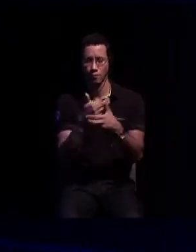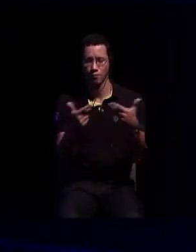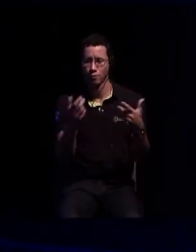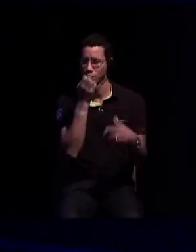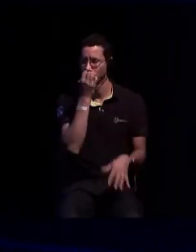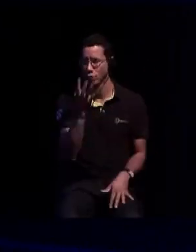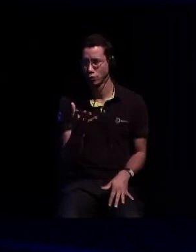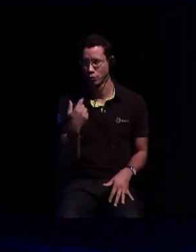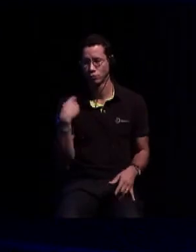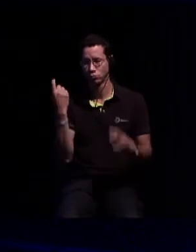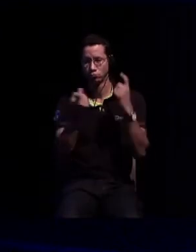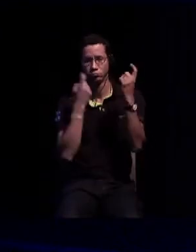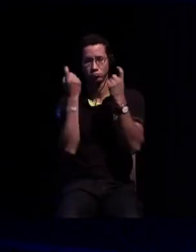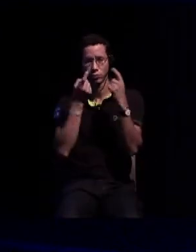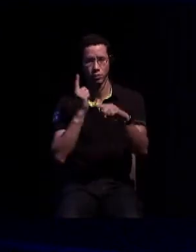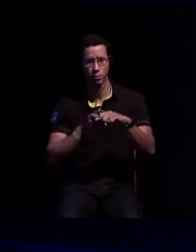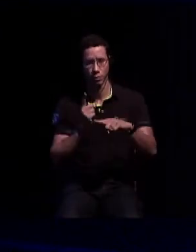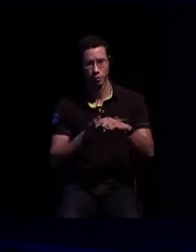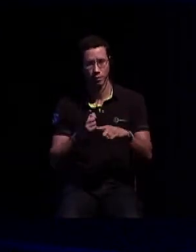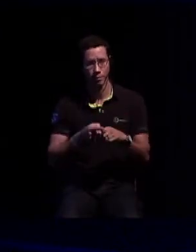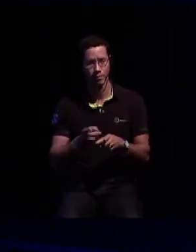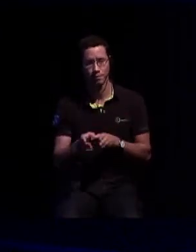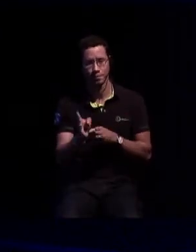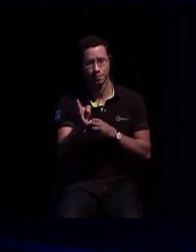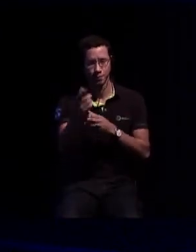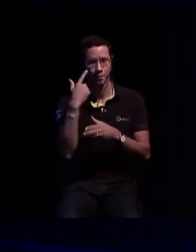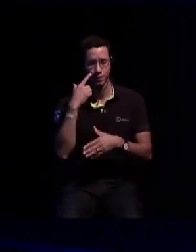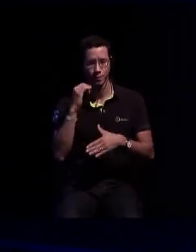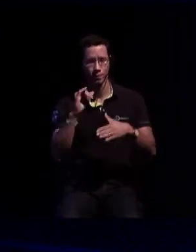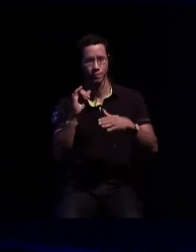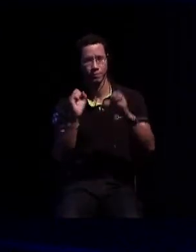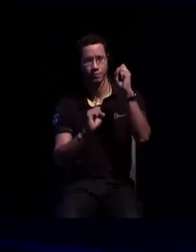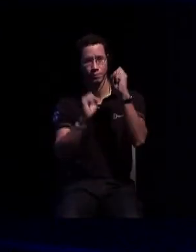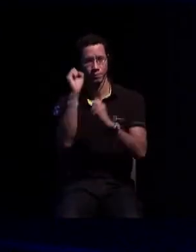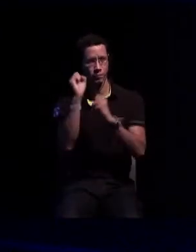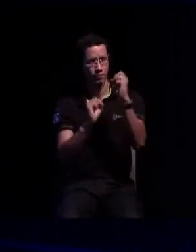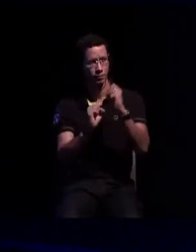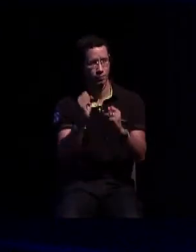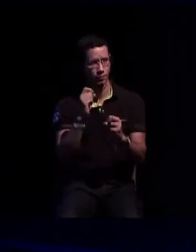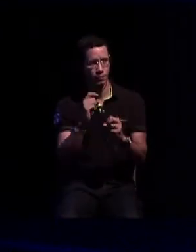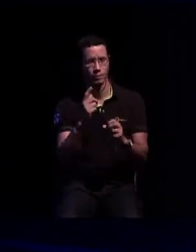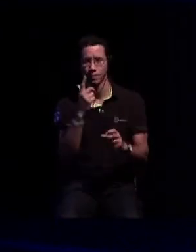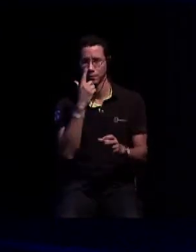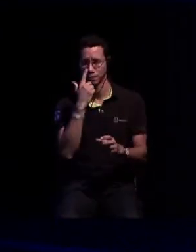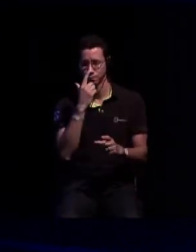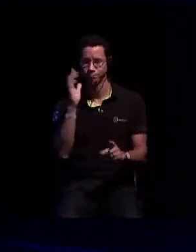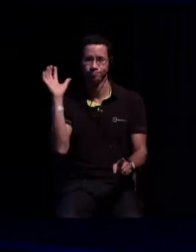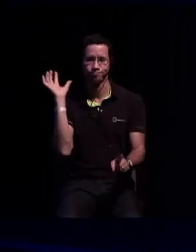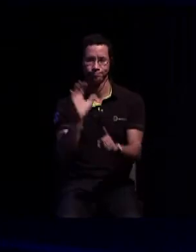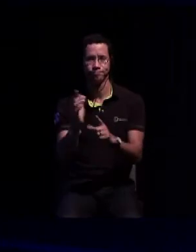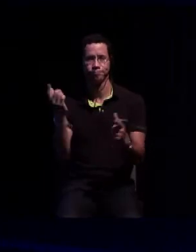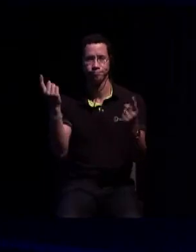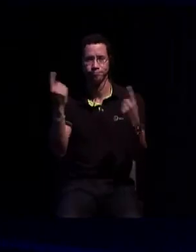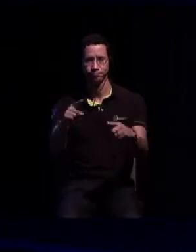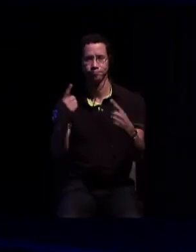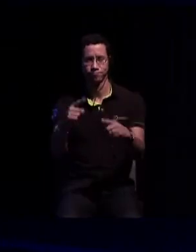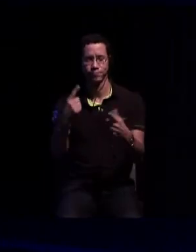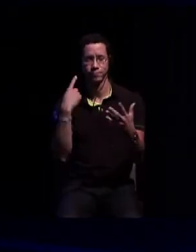the trajectory I see of the industry is structural damages to the environment, to ecology, to